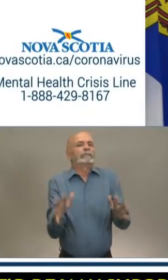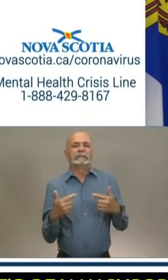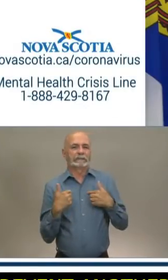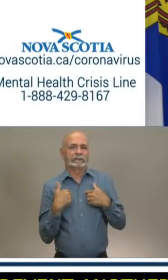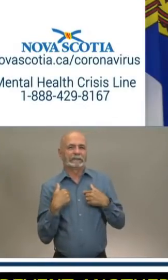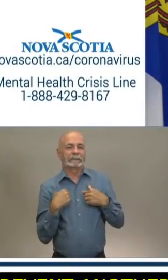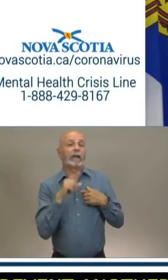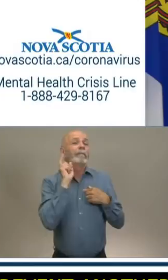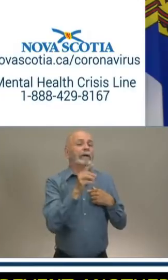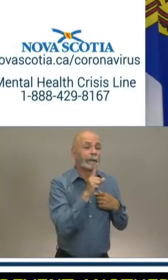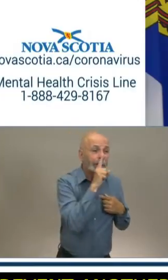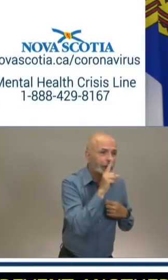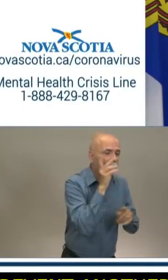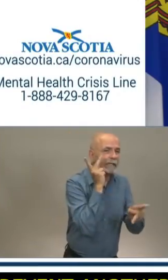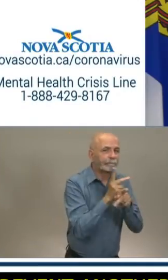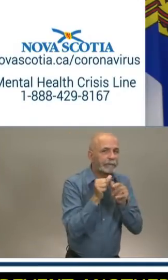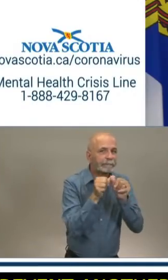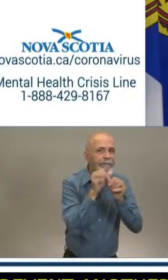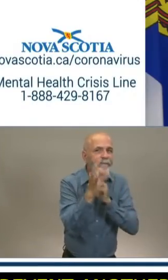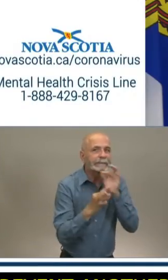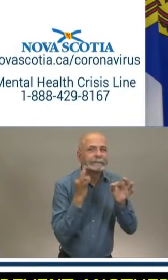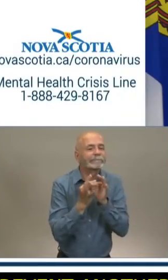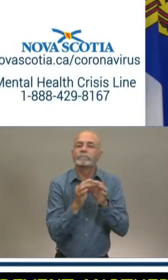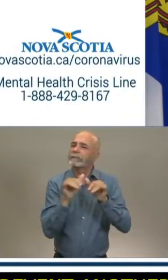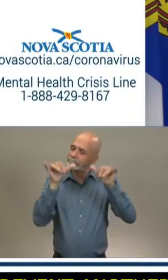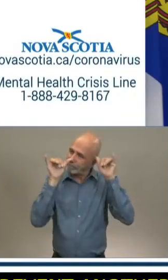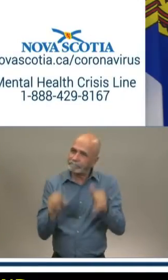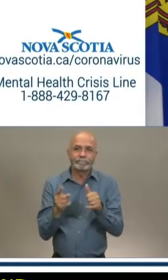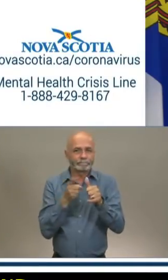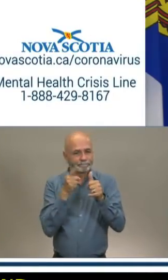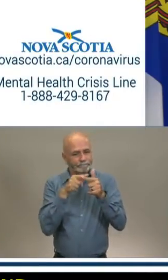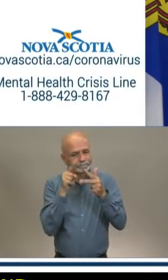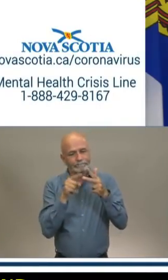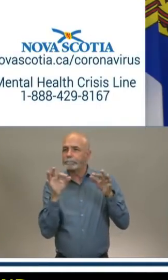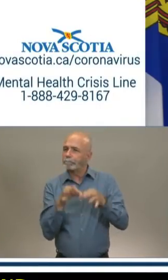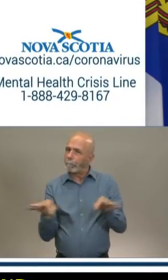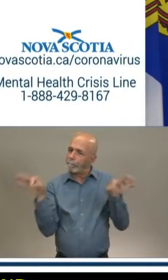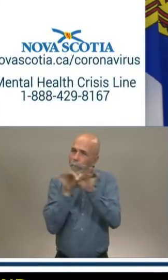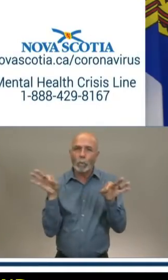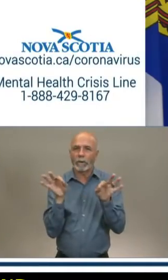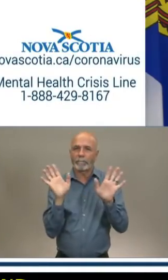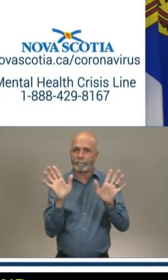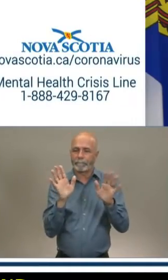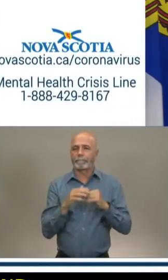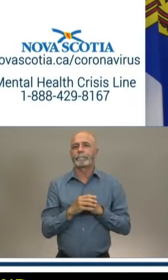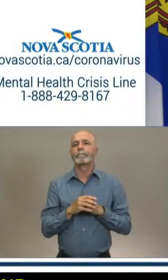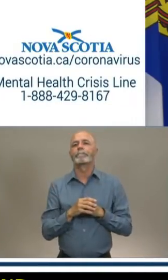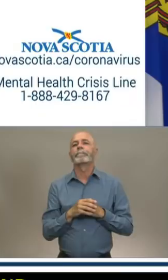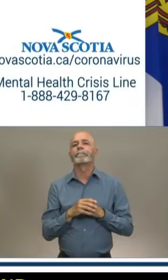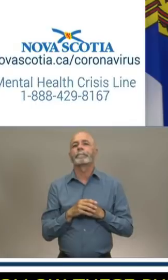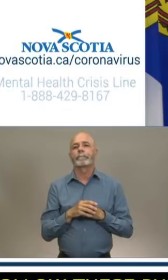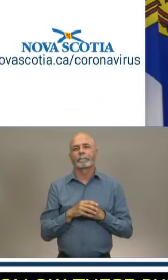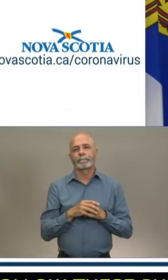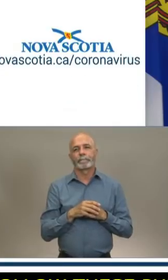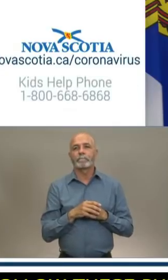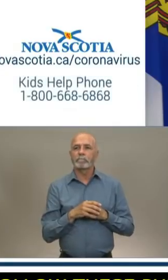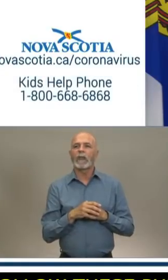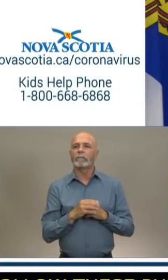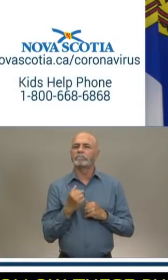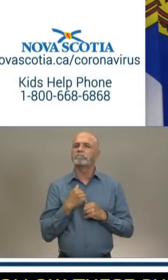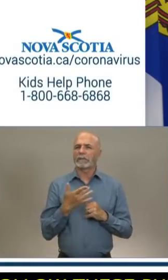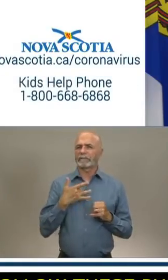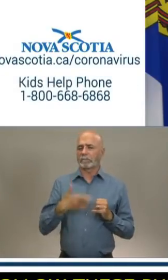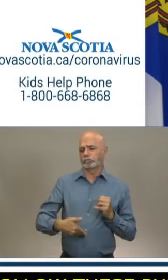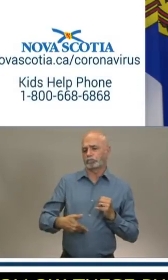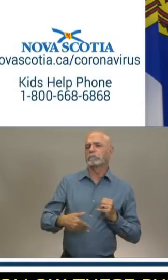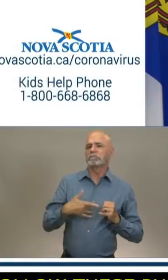health restrictions. These are the 3-pillared approaches that have been working for us throughout the pandemic, and so I have confidence in Nova